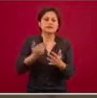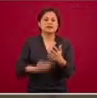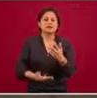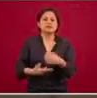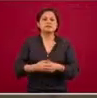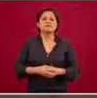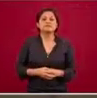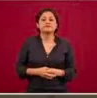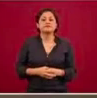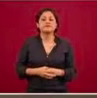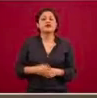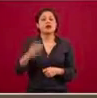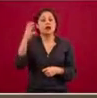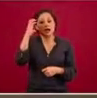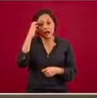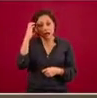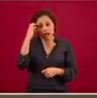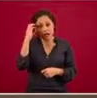completion depends